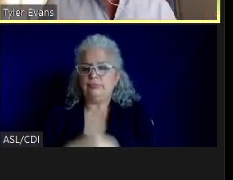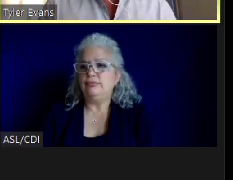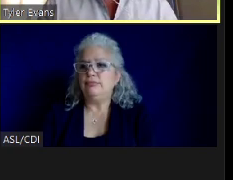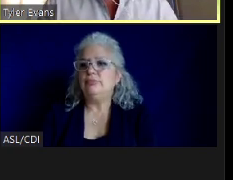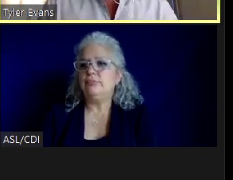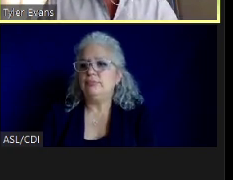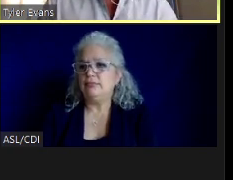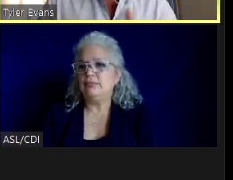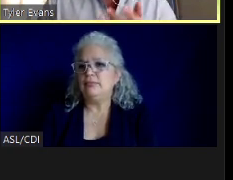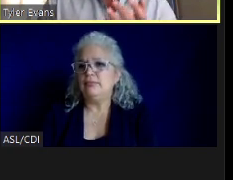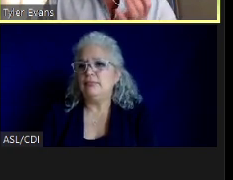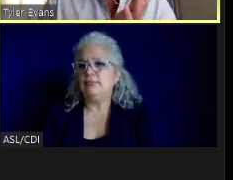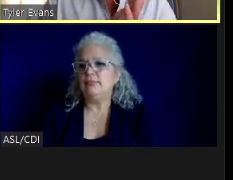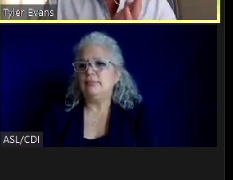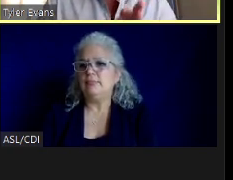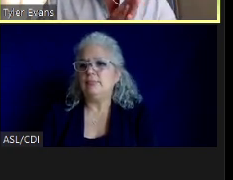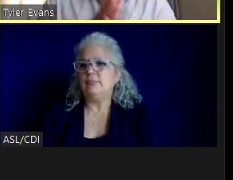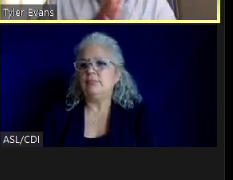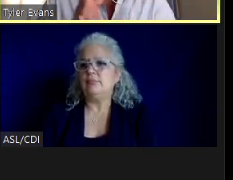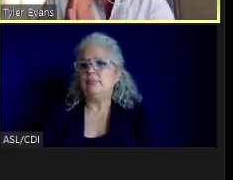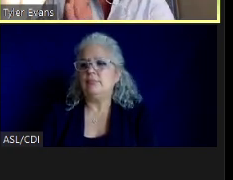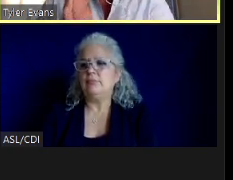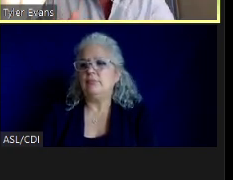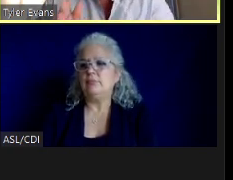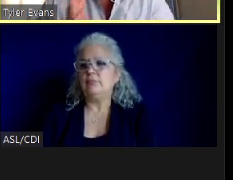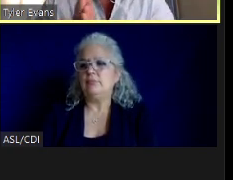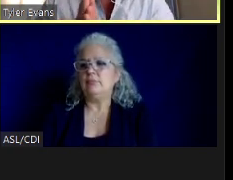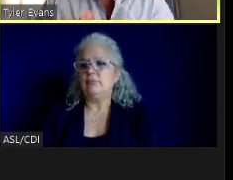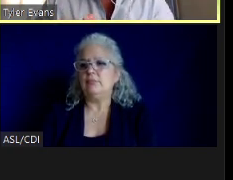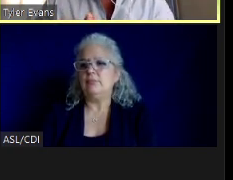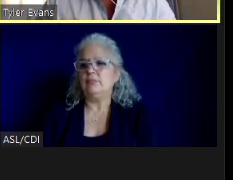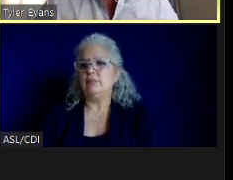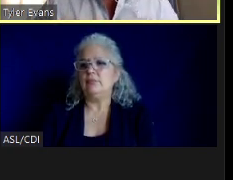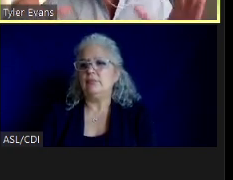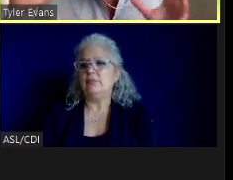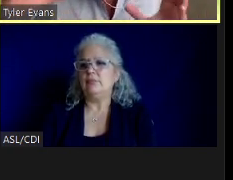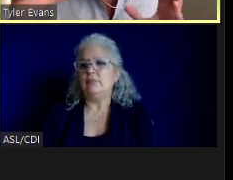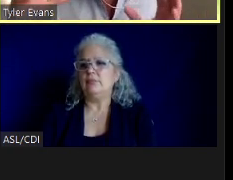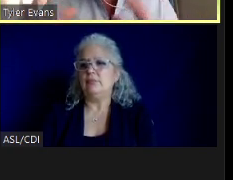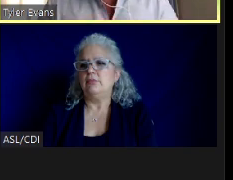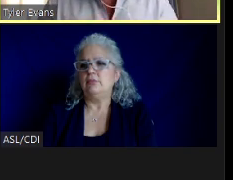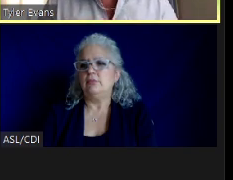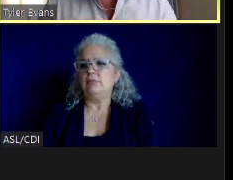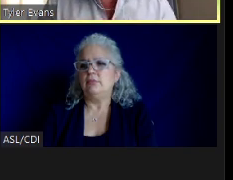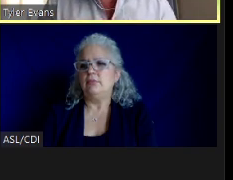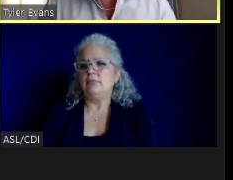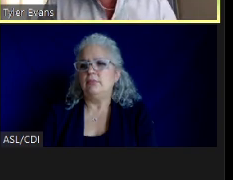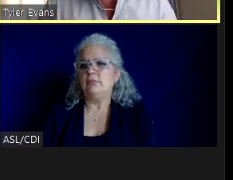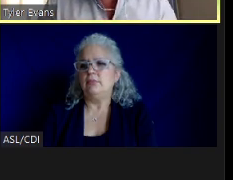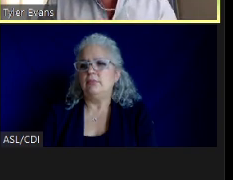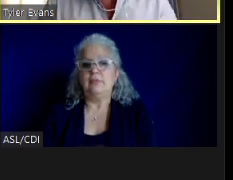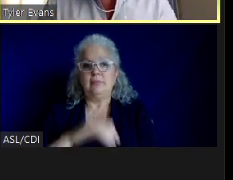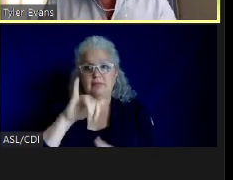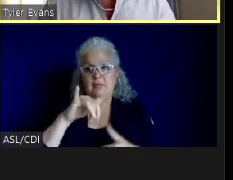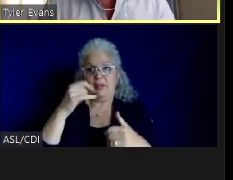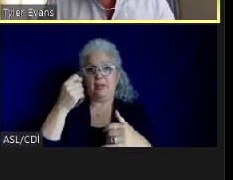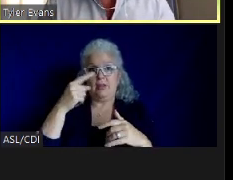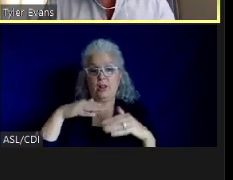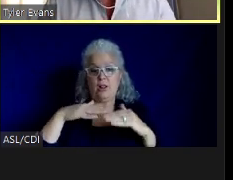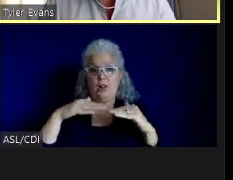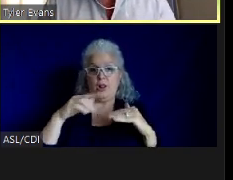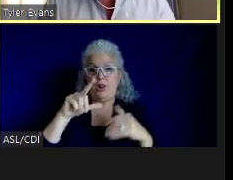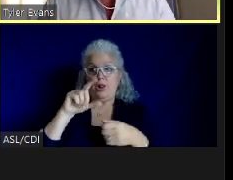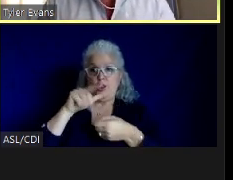and national level we're really trying to figure out in phase 1, so that once it gets to phase 2, which is really the lion's share of the